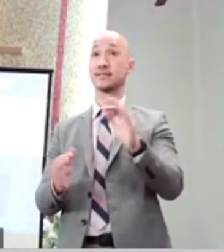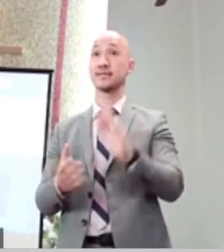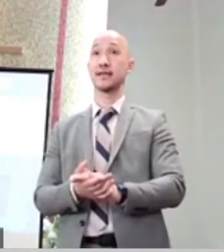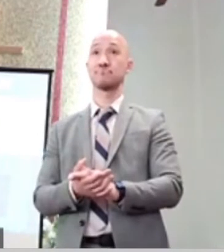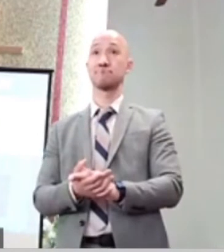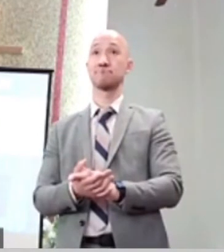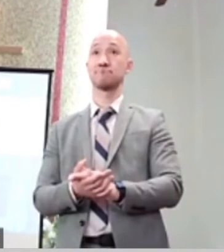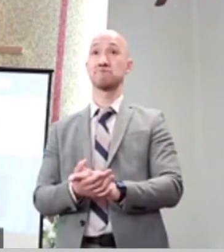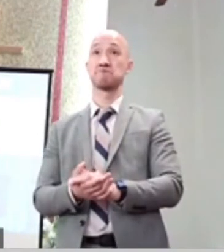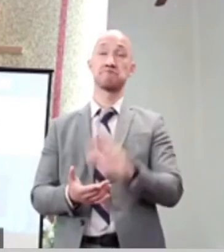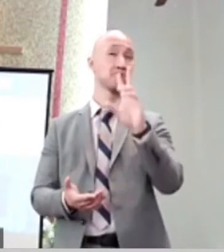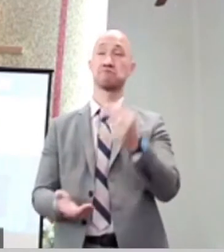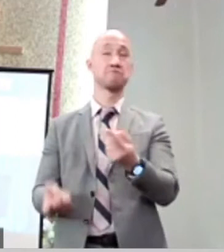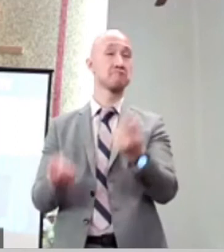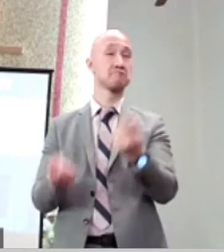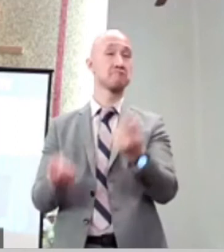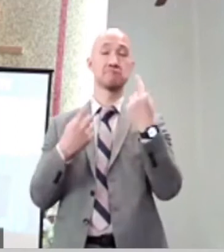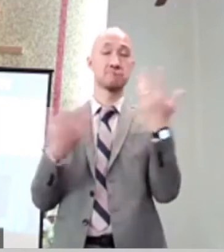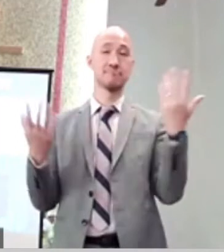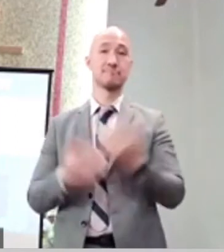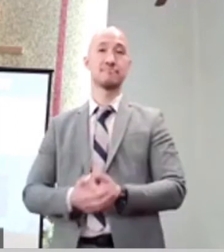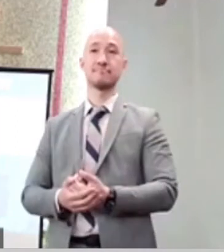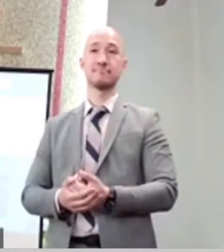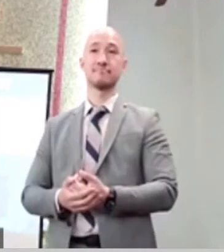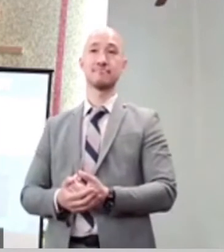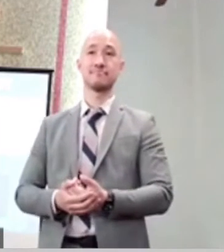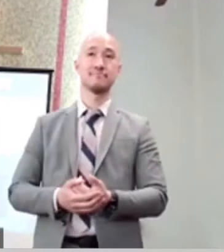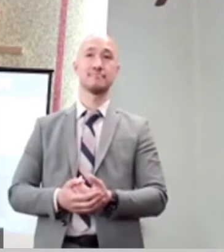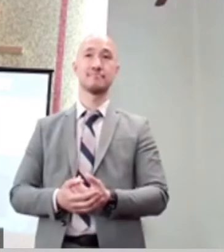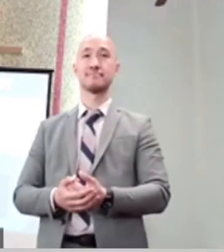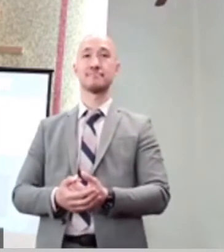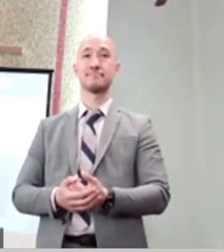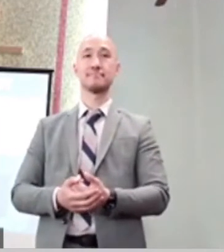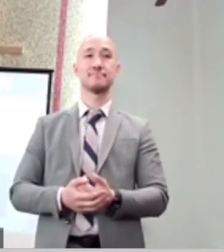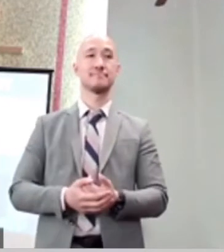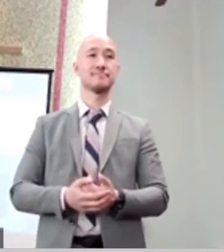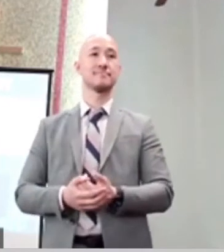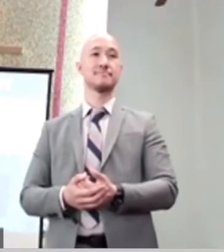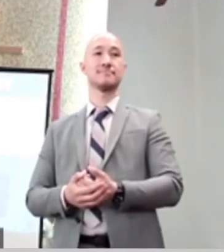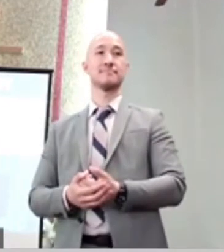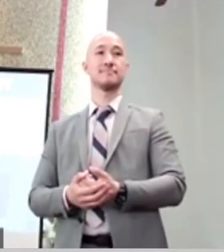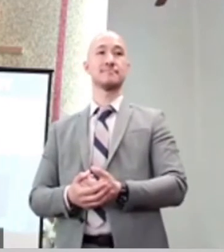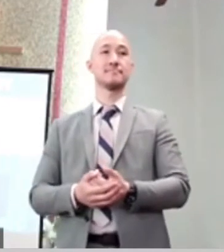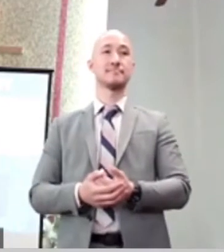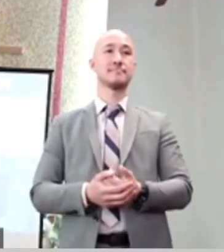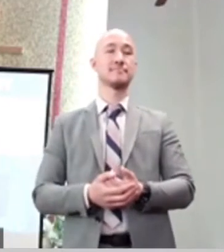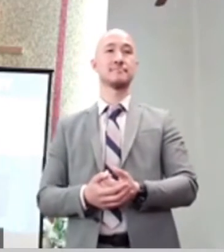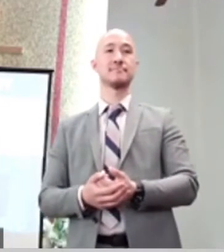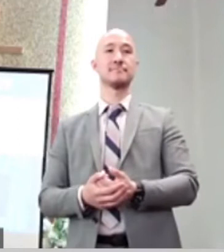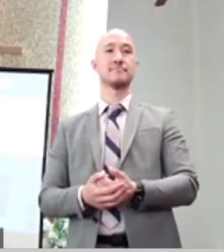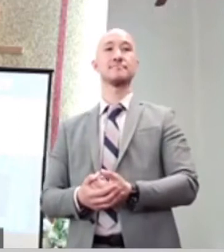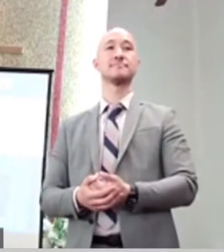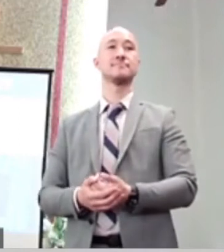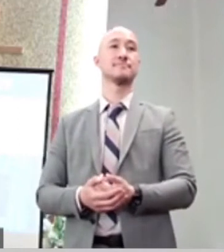that same thing. So applied to the question they asked Jesus, eating and